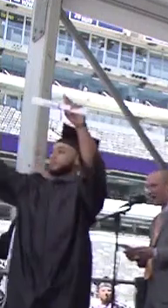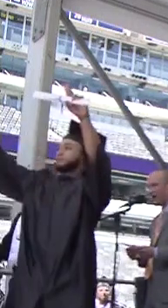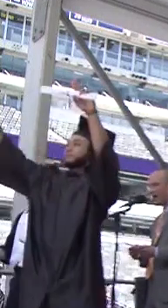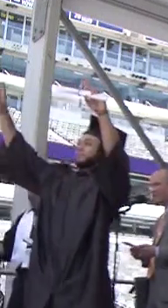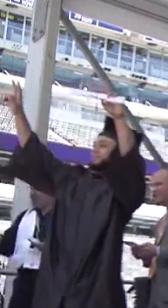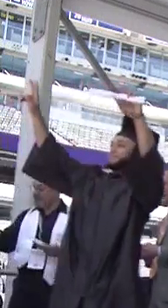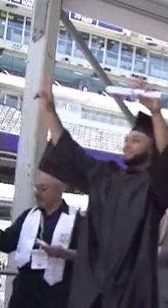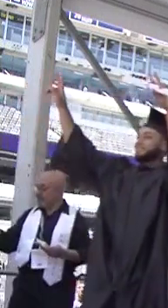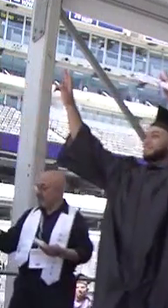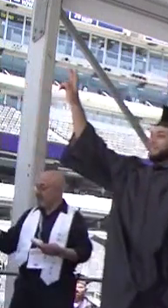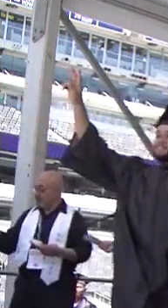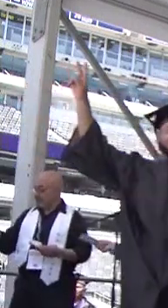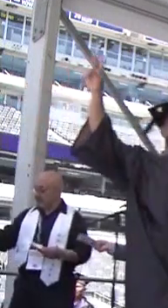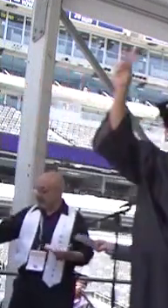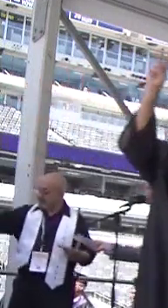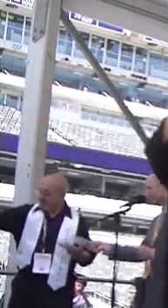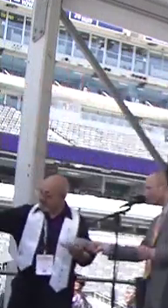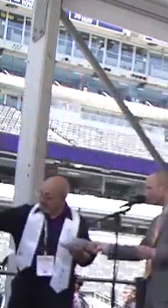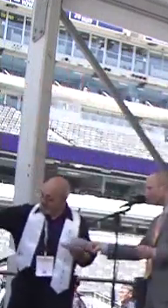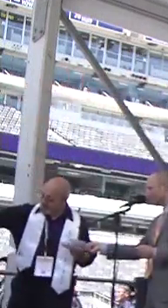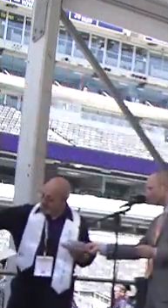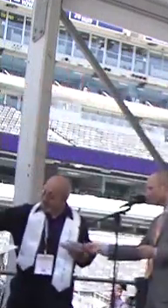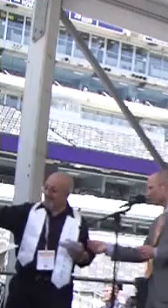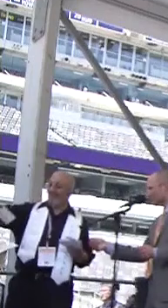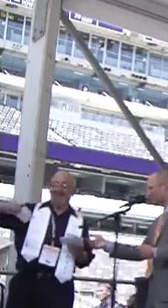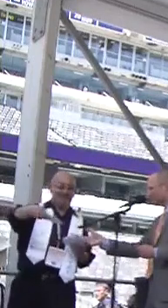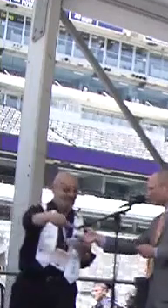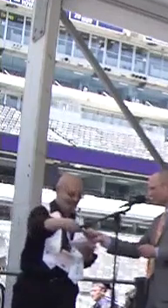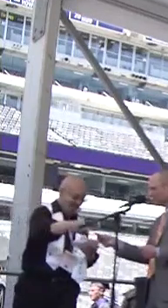Mustafa Hassan.